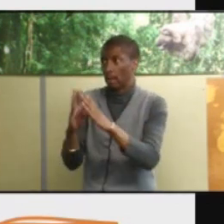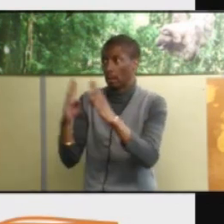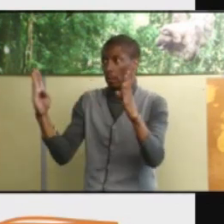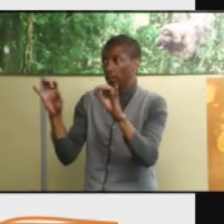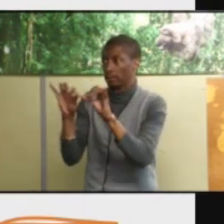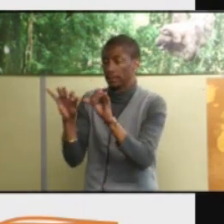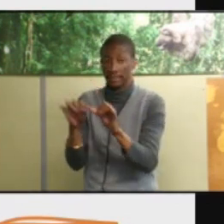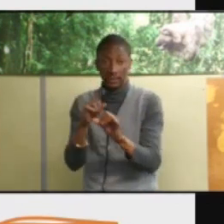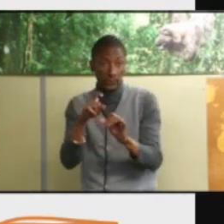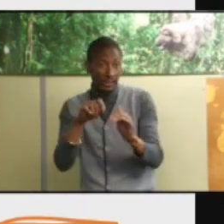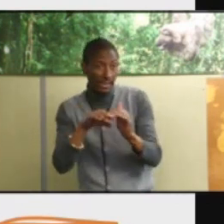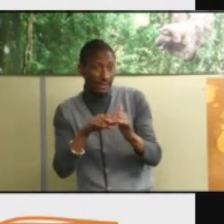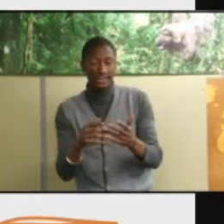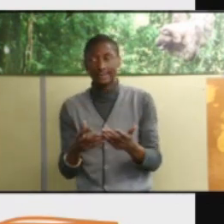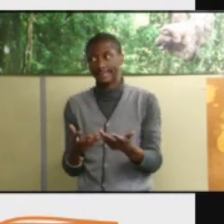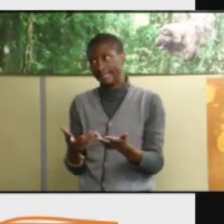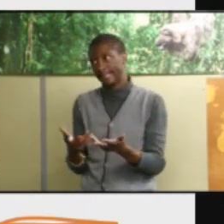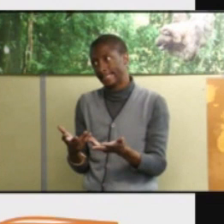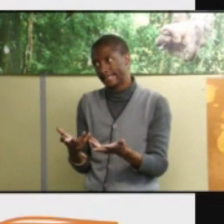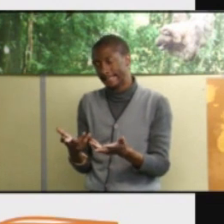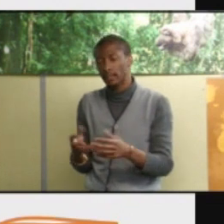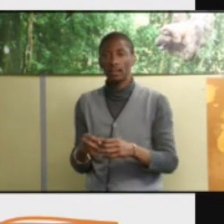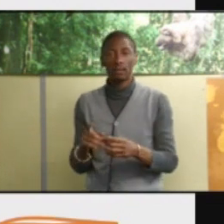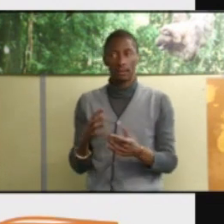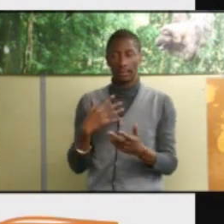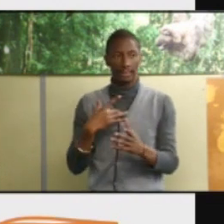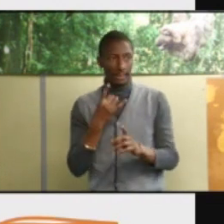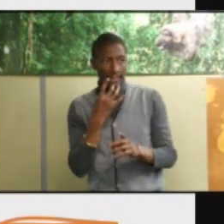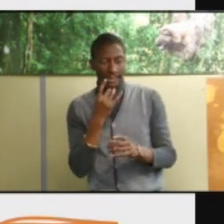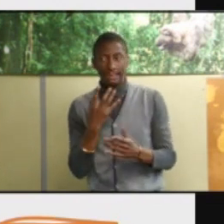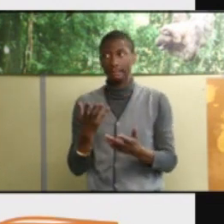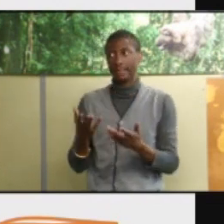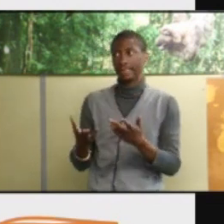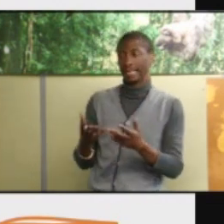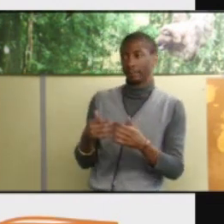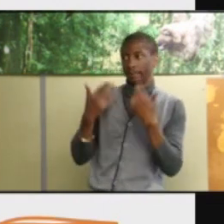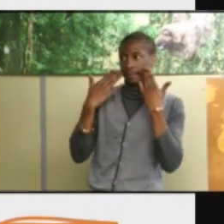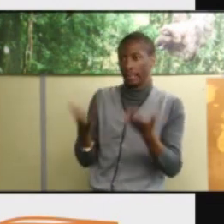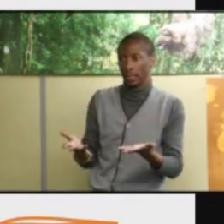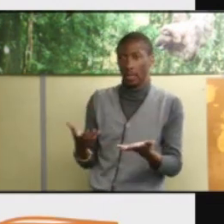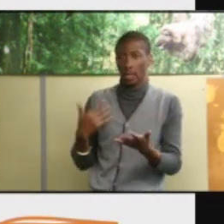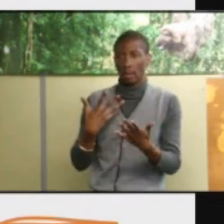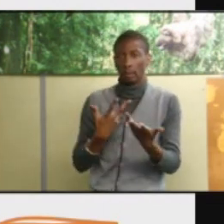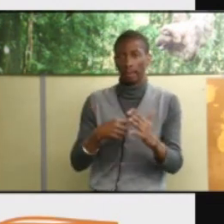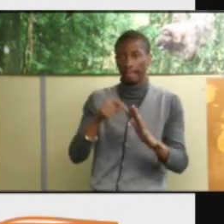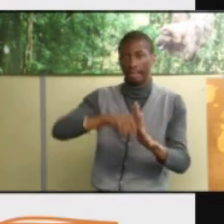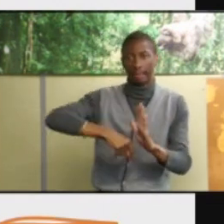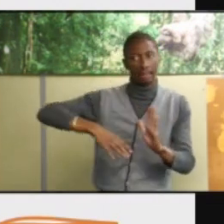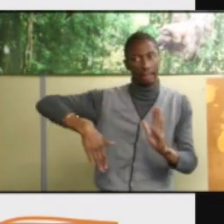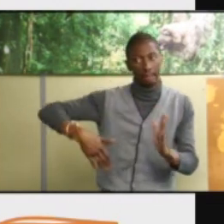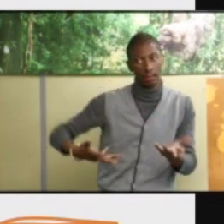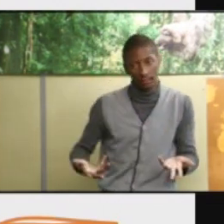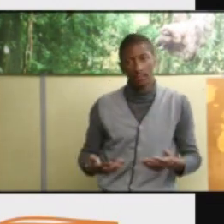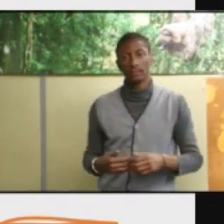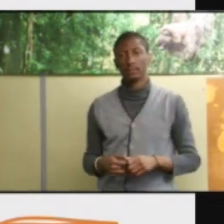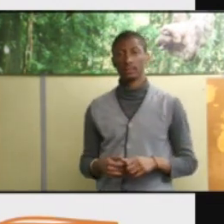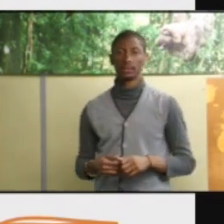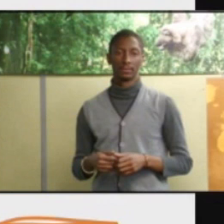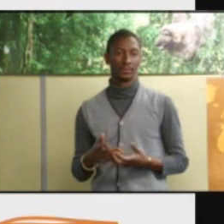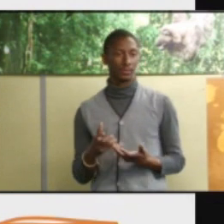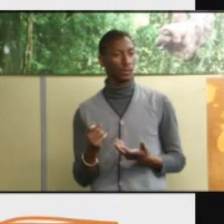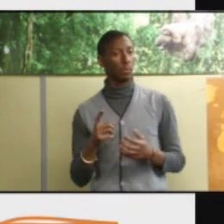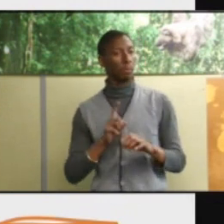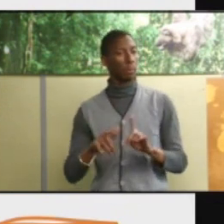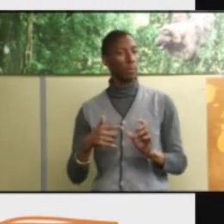access in them? Probably. How about lighting? Maybe. I don't know. We haven't gotten that far in the process, but we